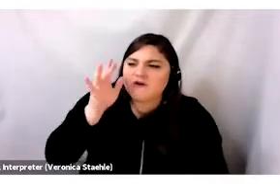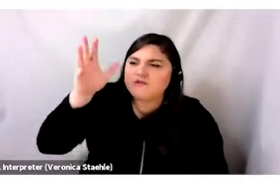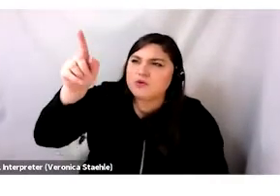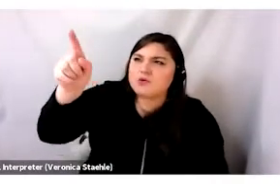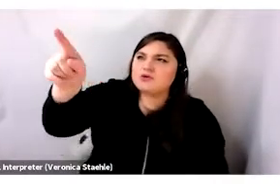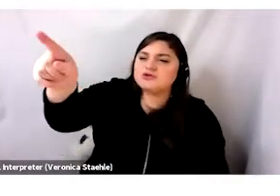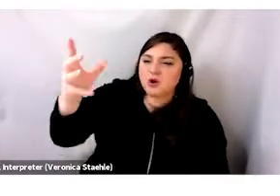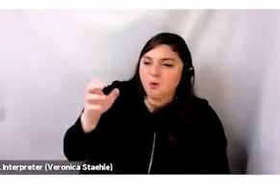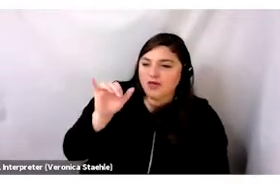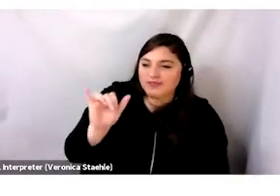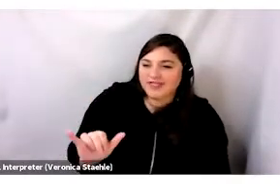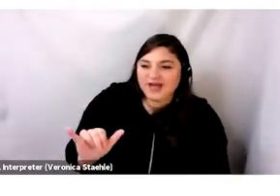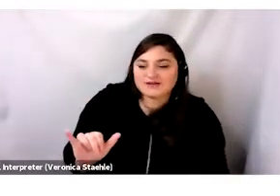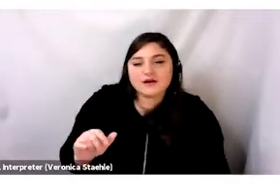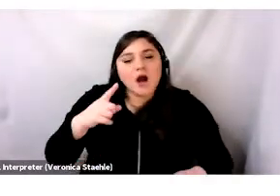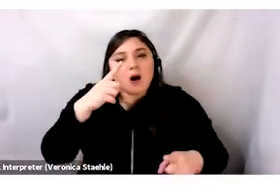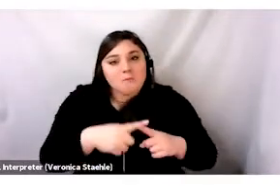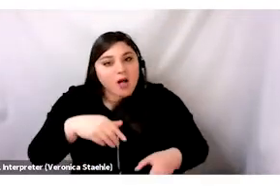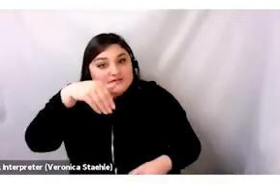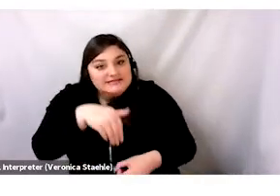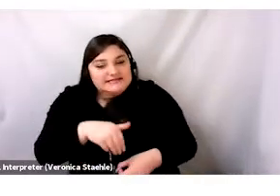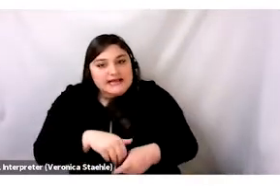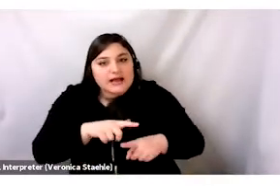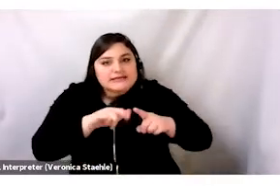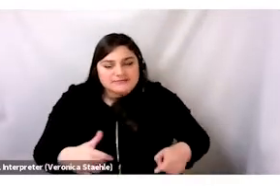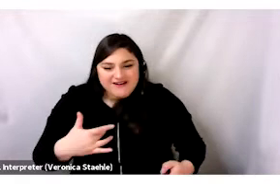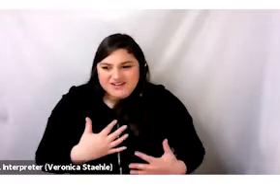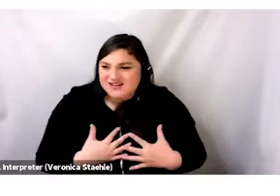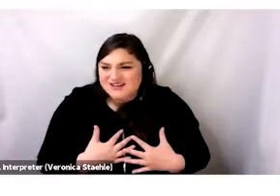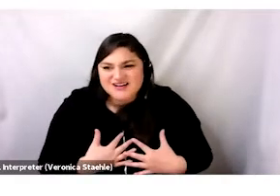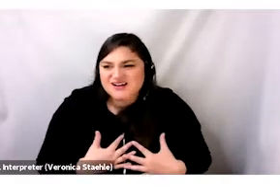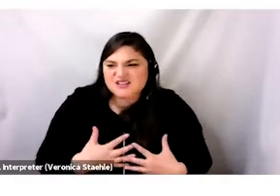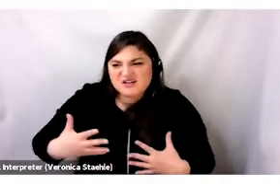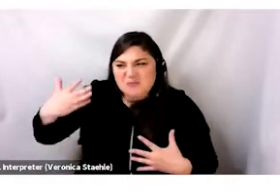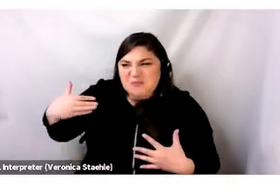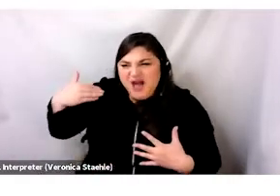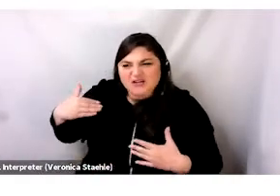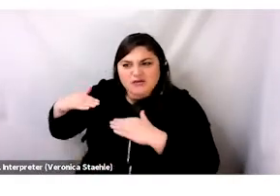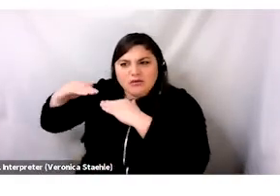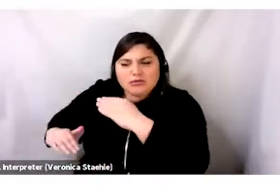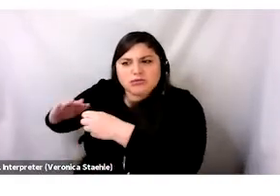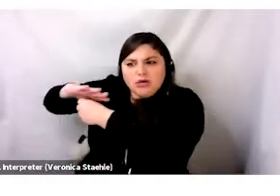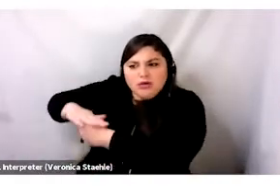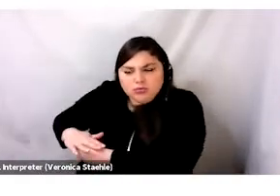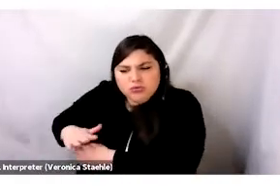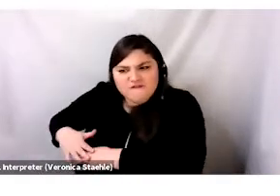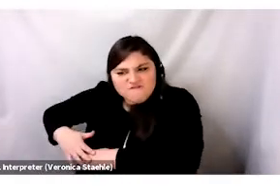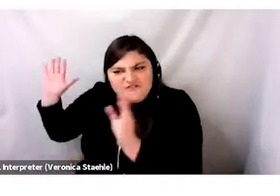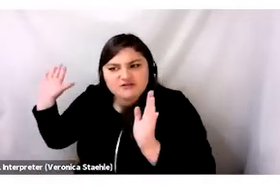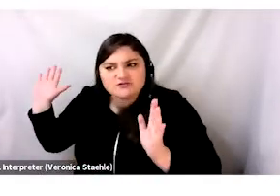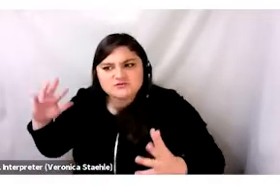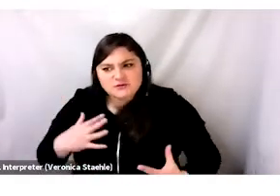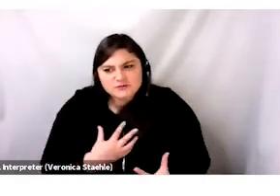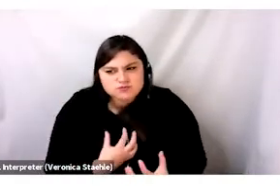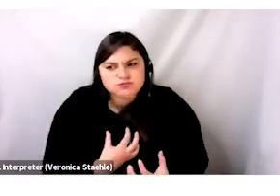intense desire to heal and to remedy past injustice. As we work toward